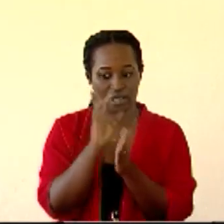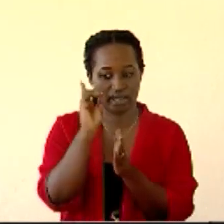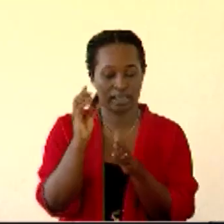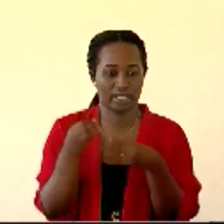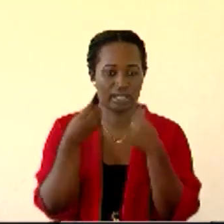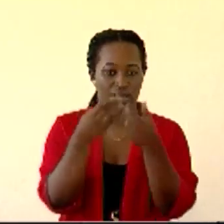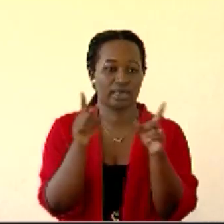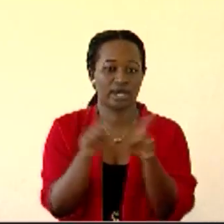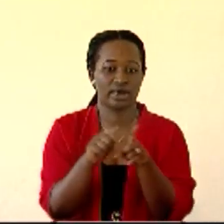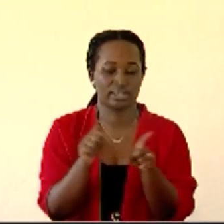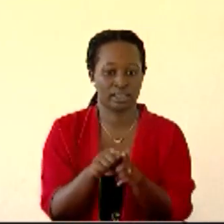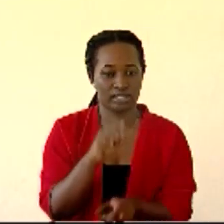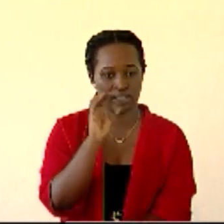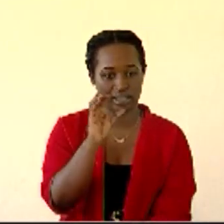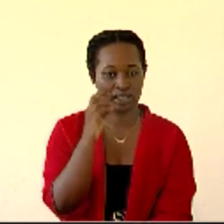as